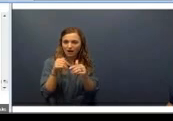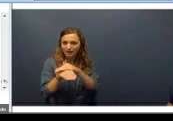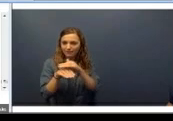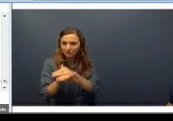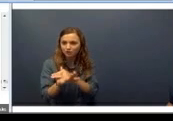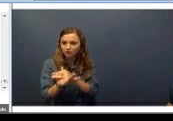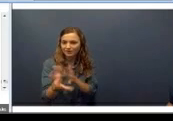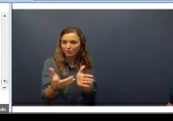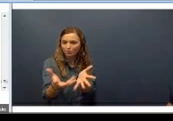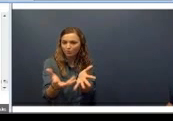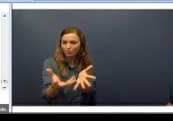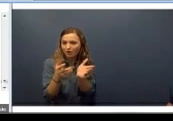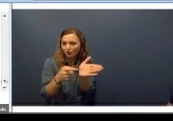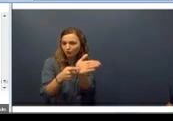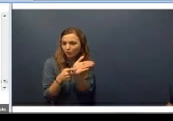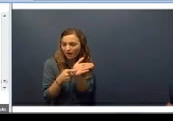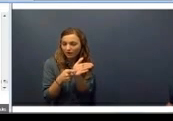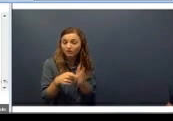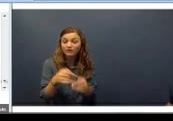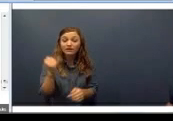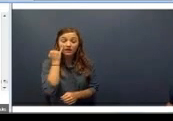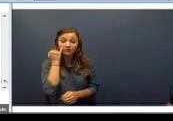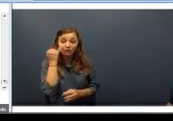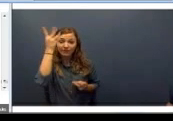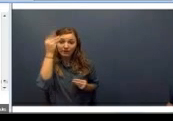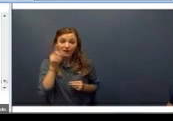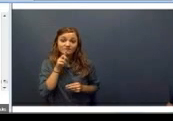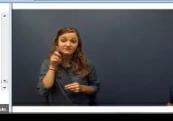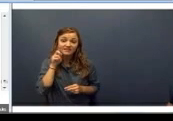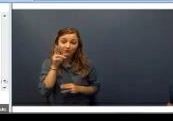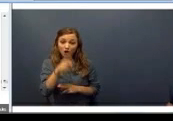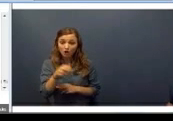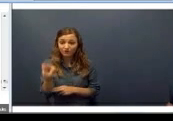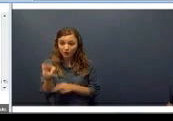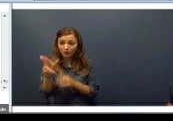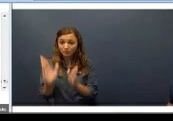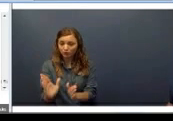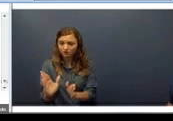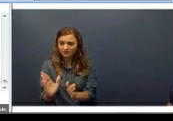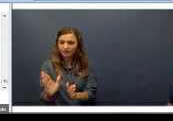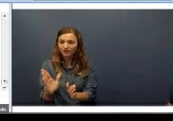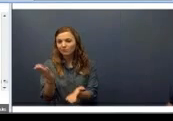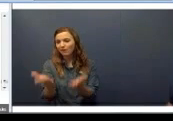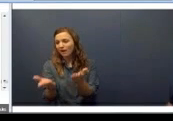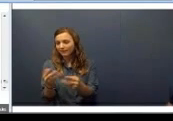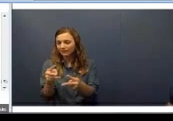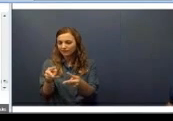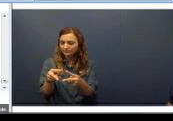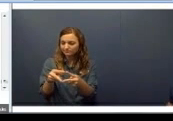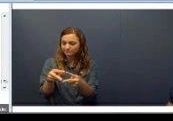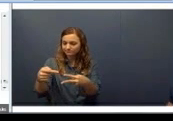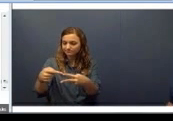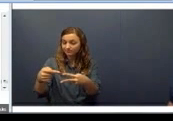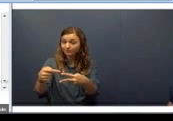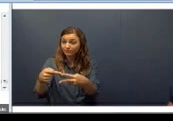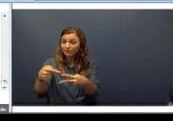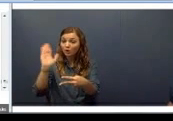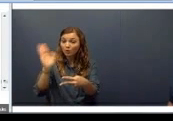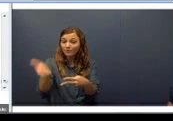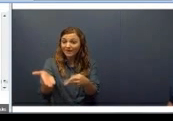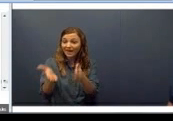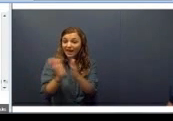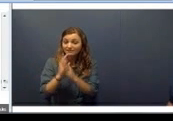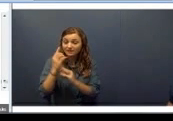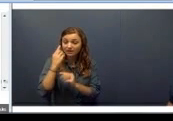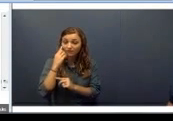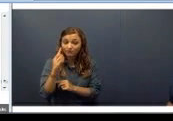of accommodation they're looking for. If you're looking at a deaf and hard of hearing individual, you'll get down to one of two